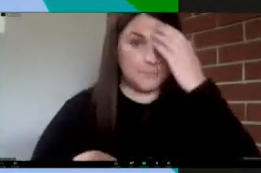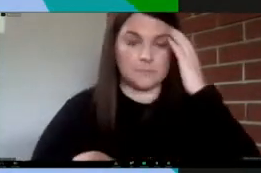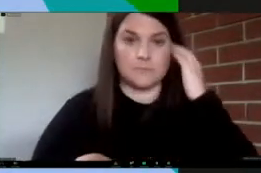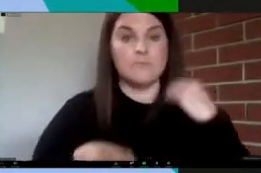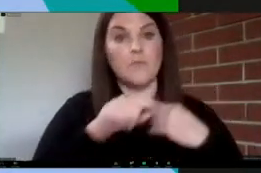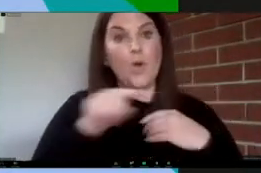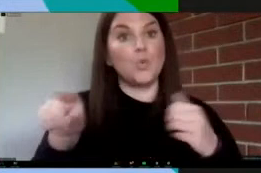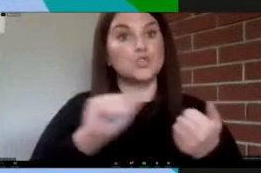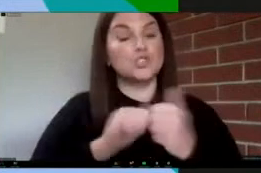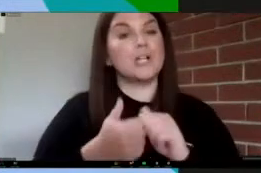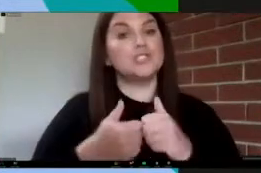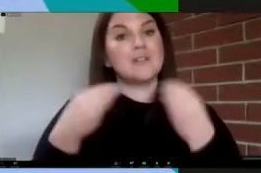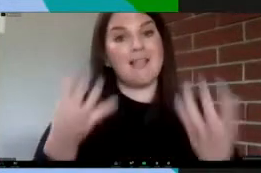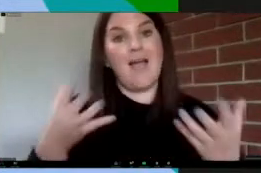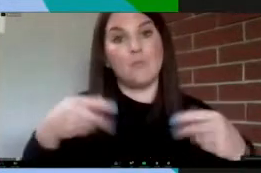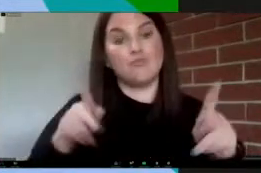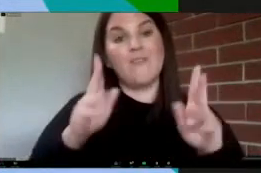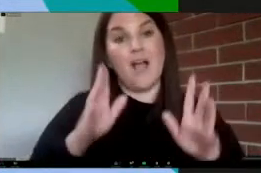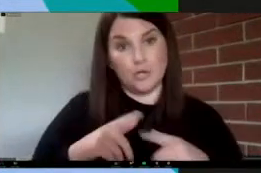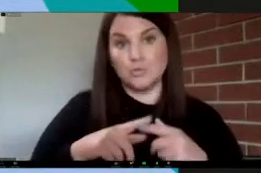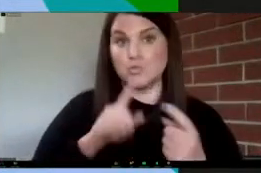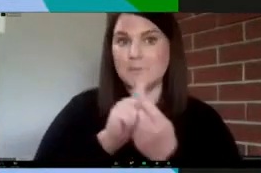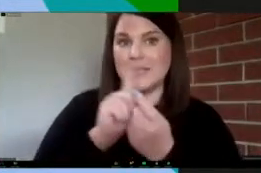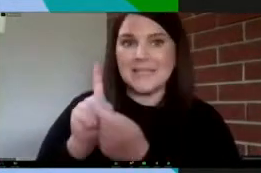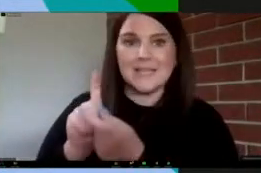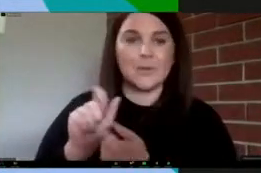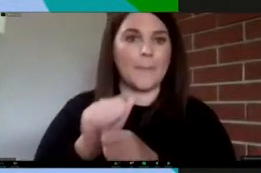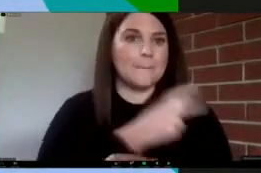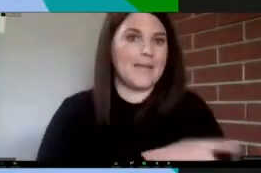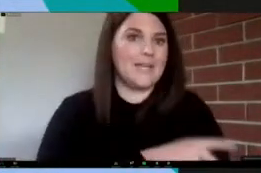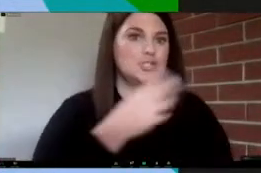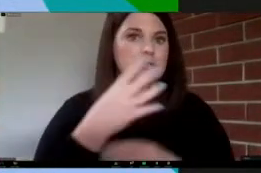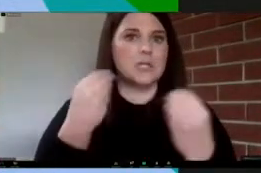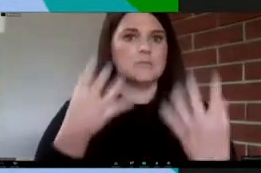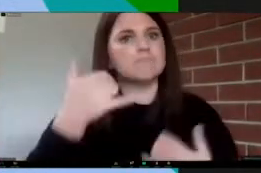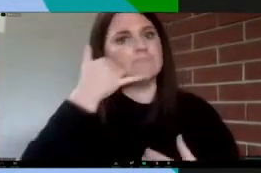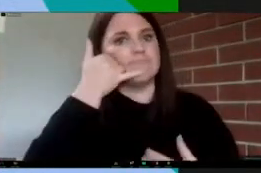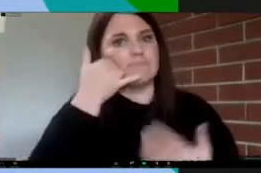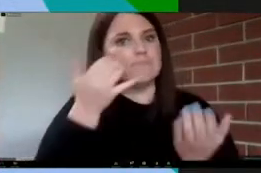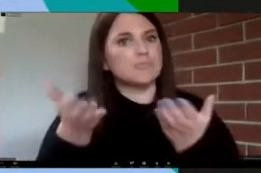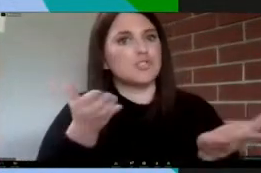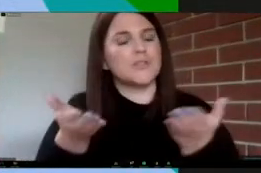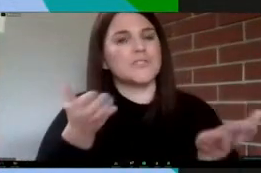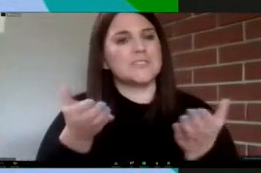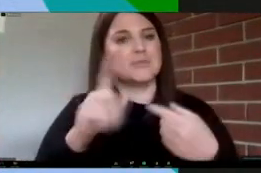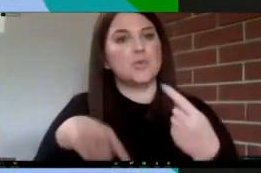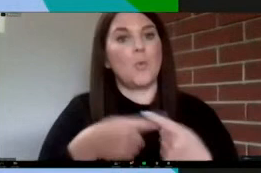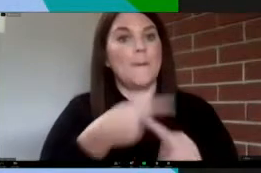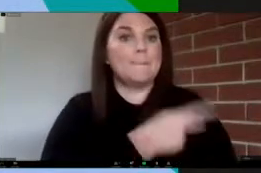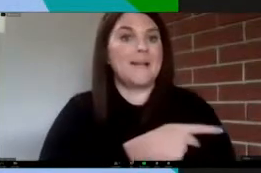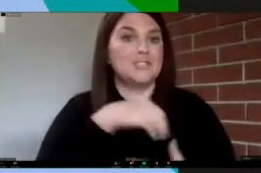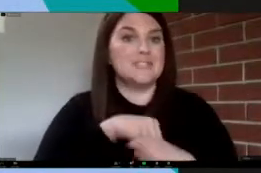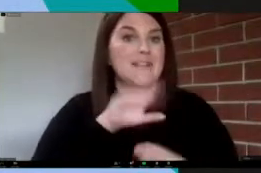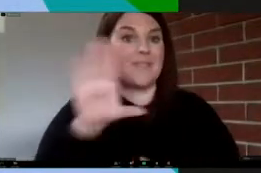changes have allowed providers to meet patients and conduct telehealth services when the patients are in their homes.